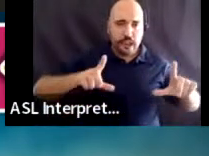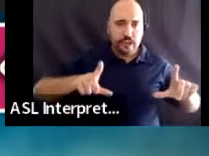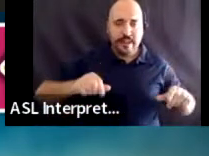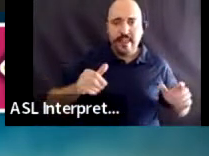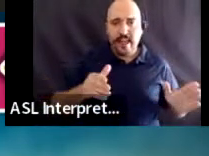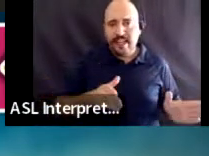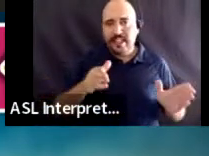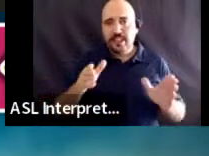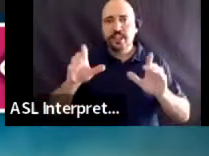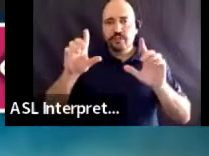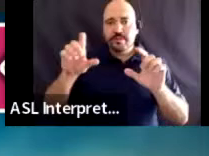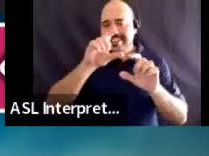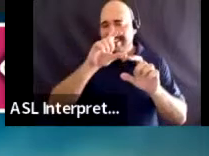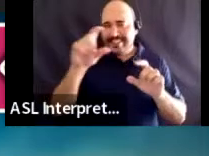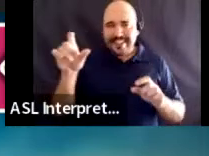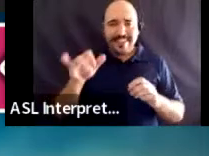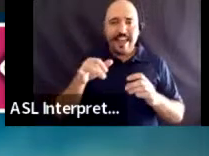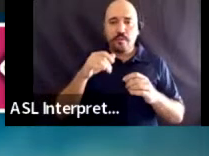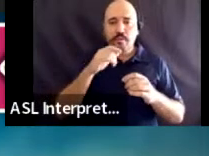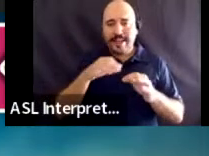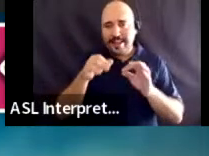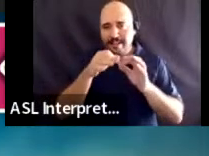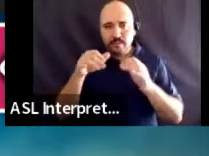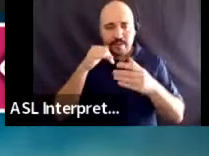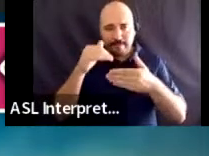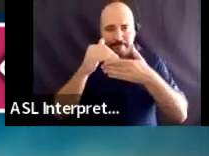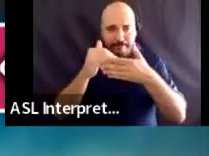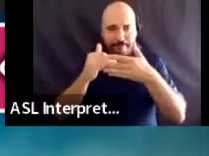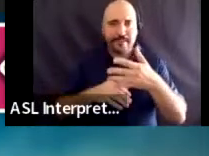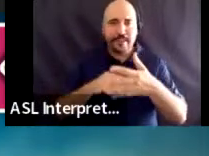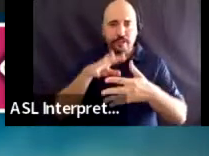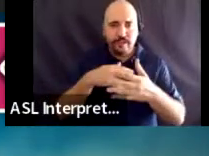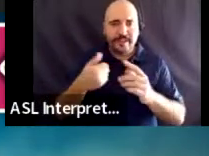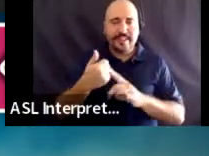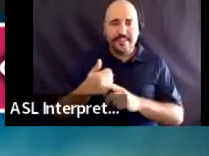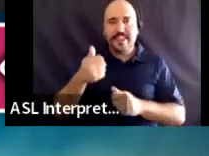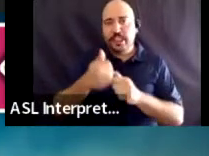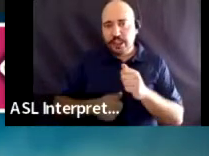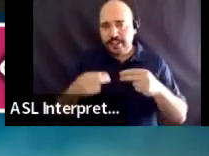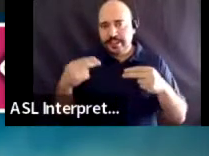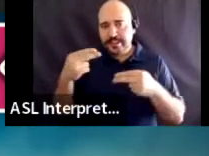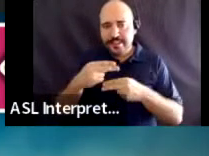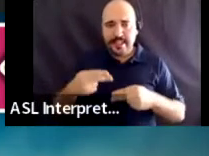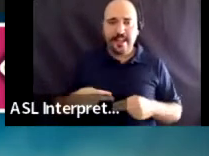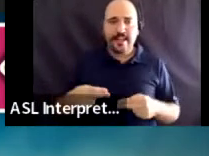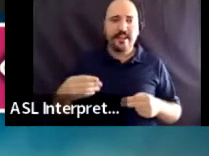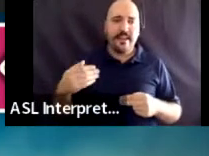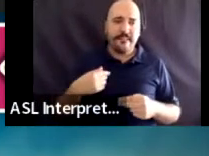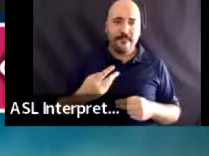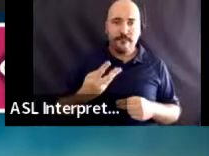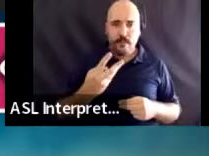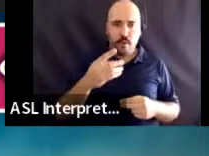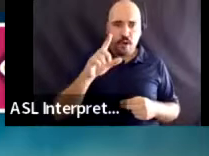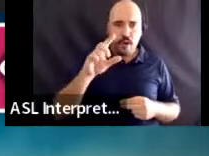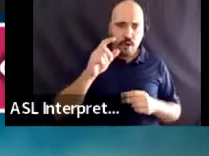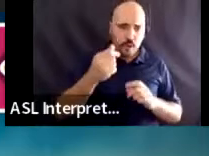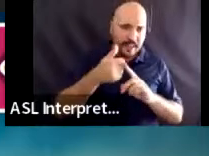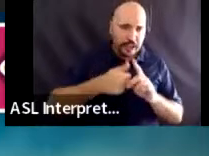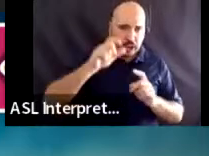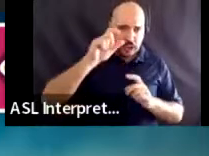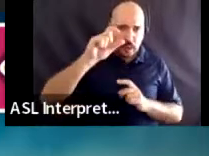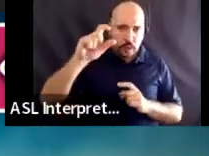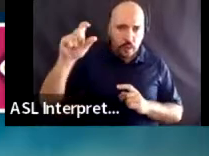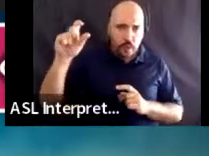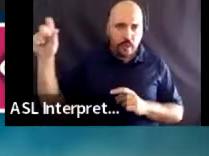the presentation itself. And on each slide, there is 4 logos in each corner.